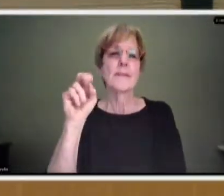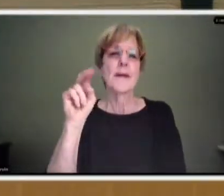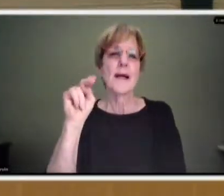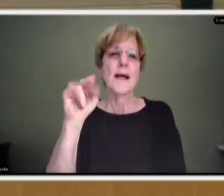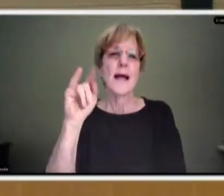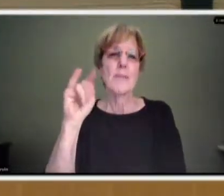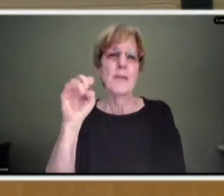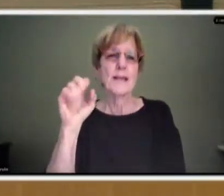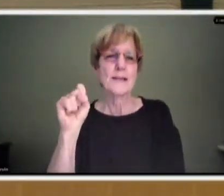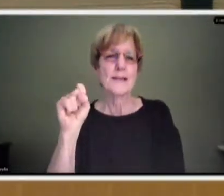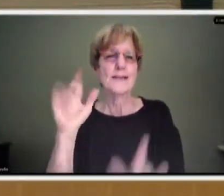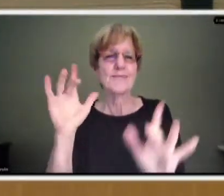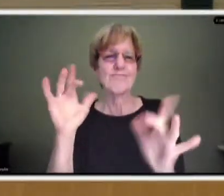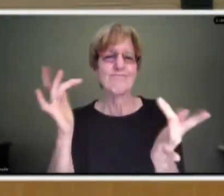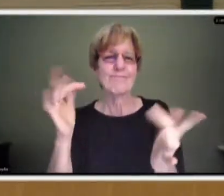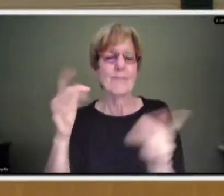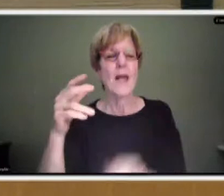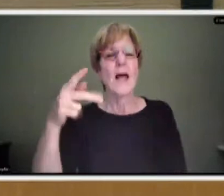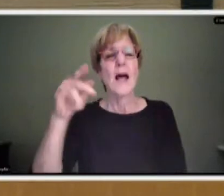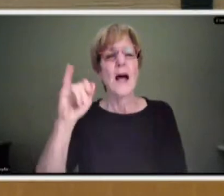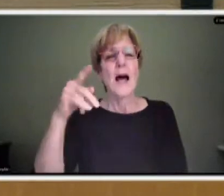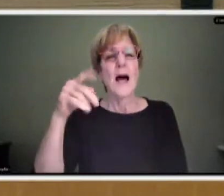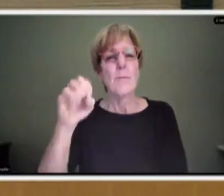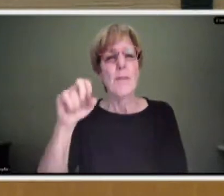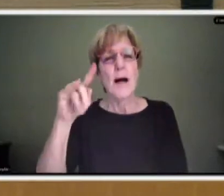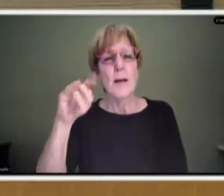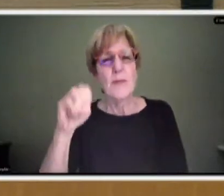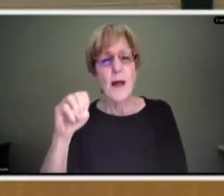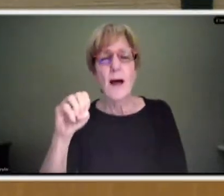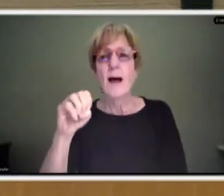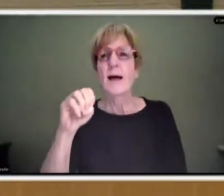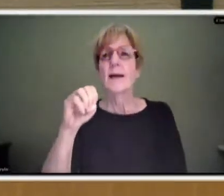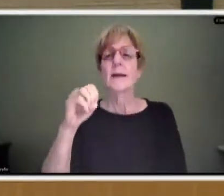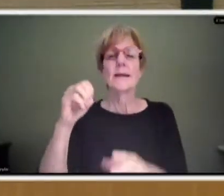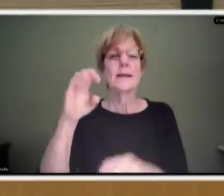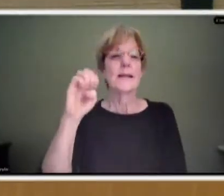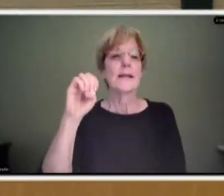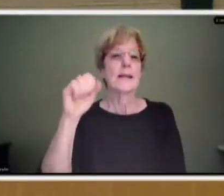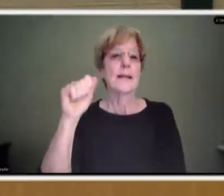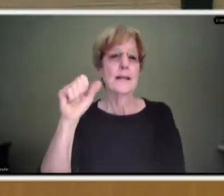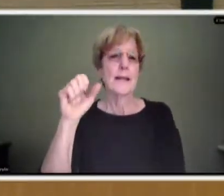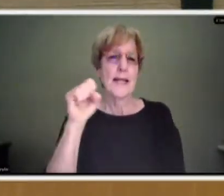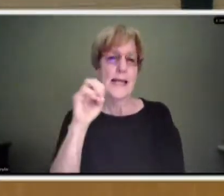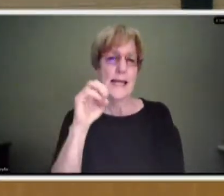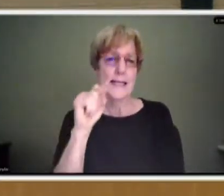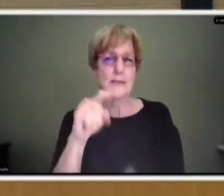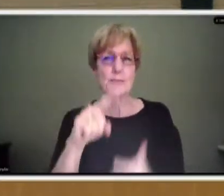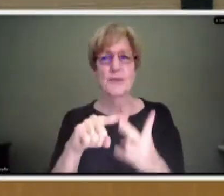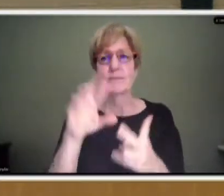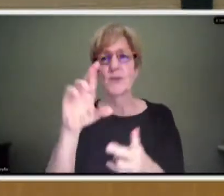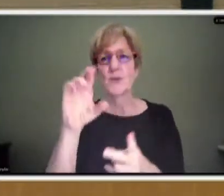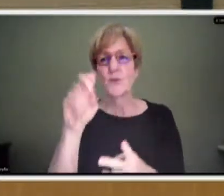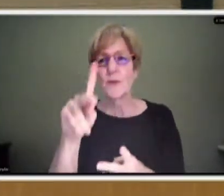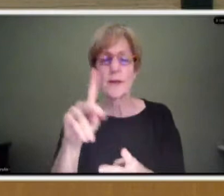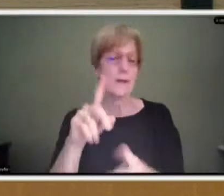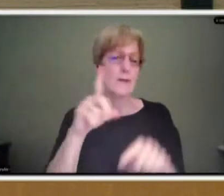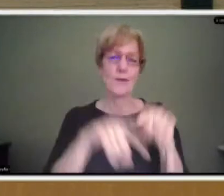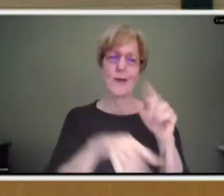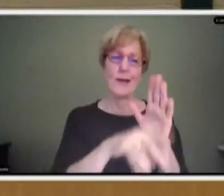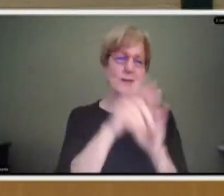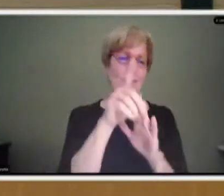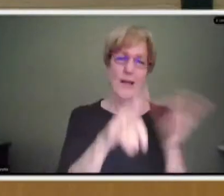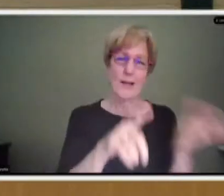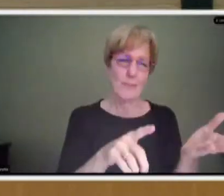a pipeline easement, a creek. None of those areas are developable anyway, so the developer is stating that